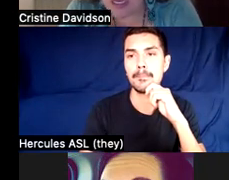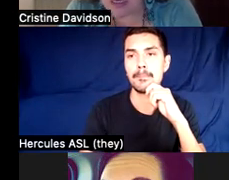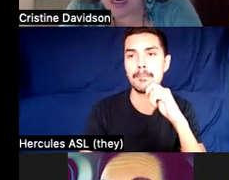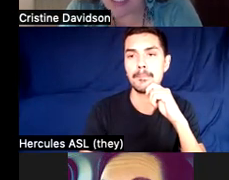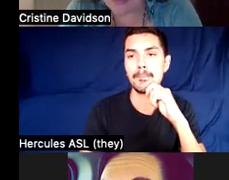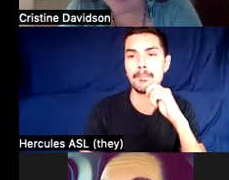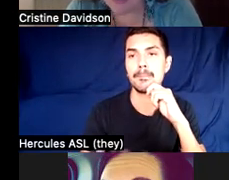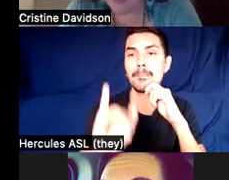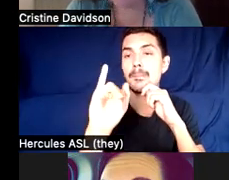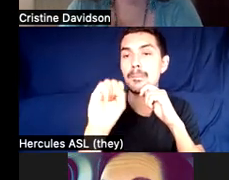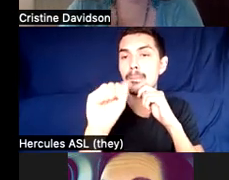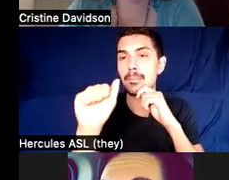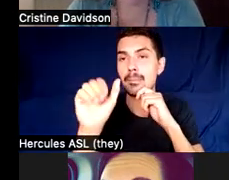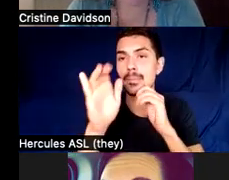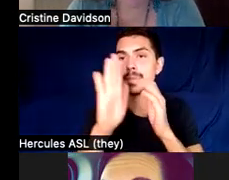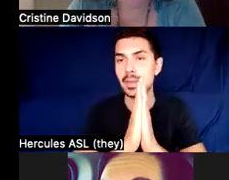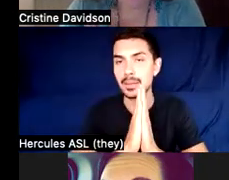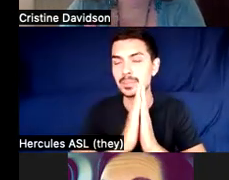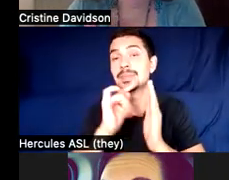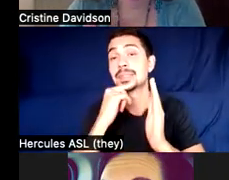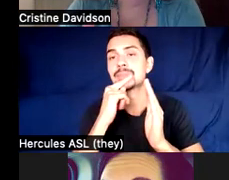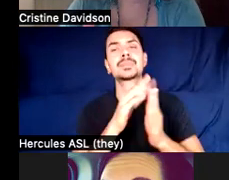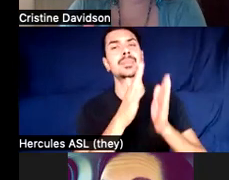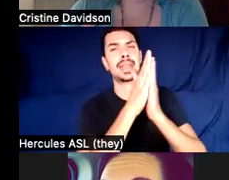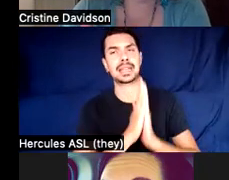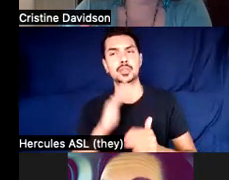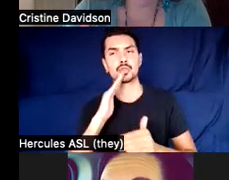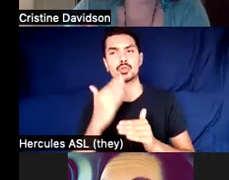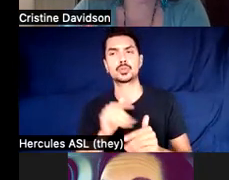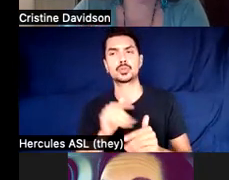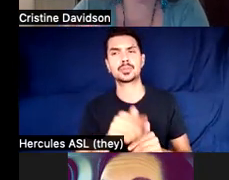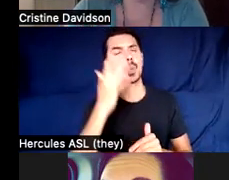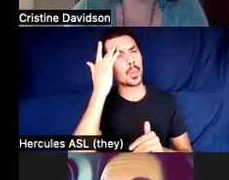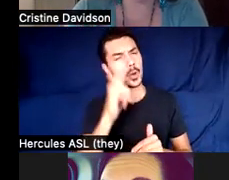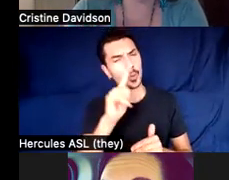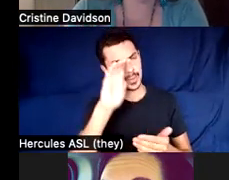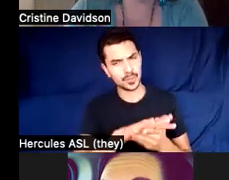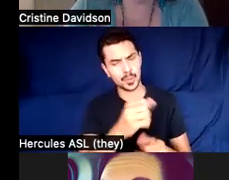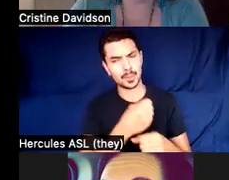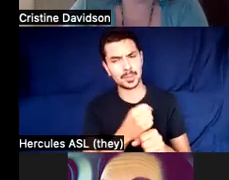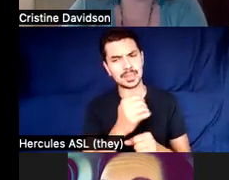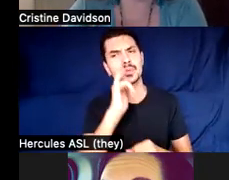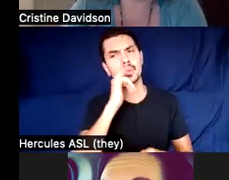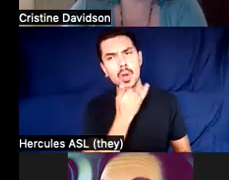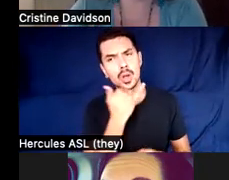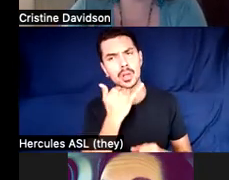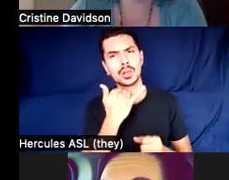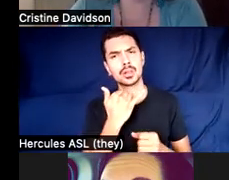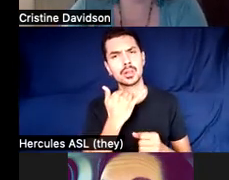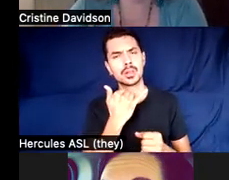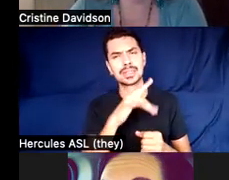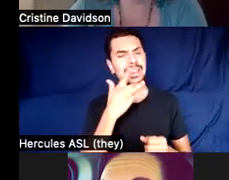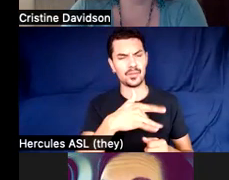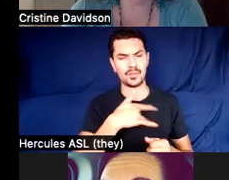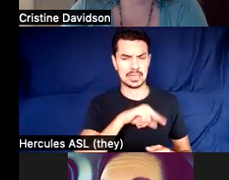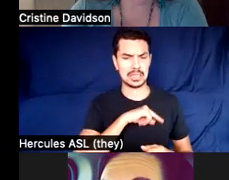Isaac added, asking Maddie, why do you believe that you did something wrong to make him do that? Right? So just asking the question.